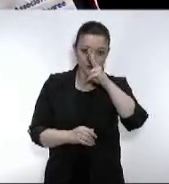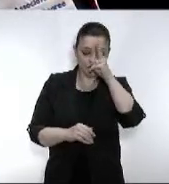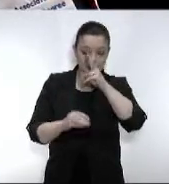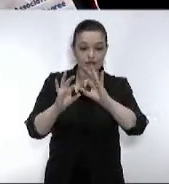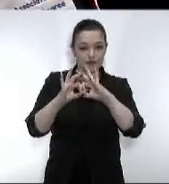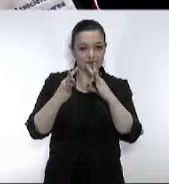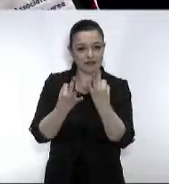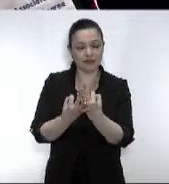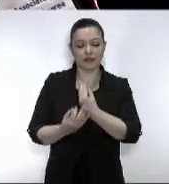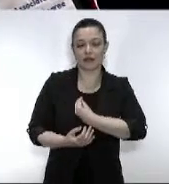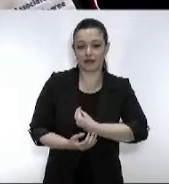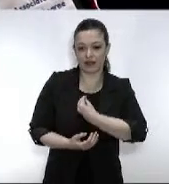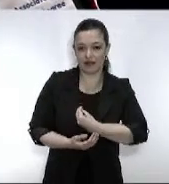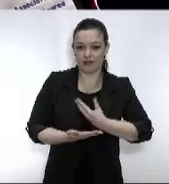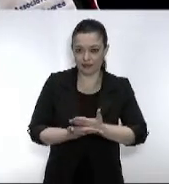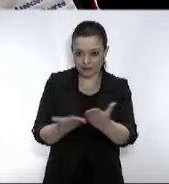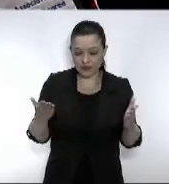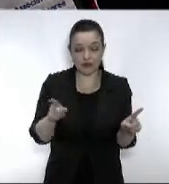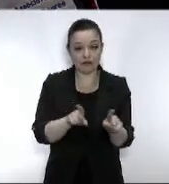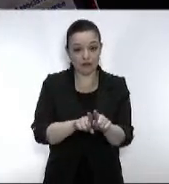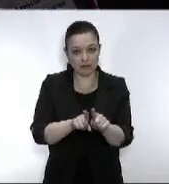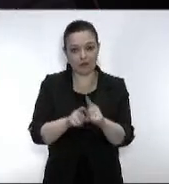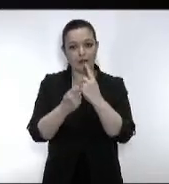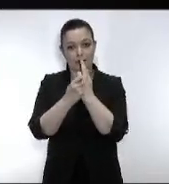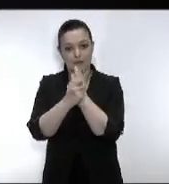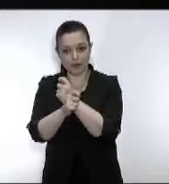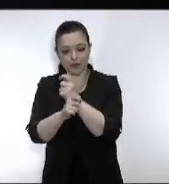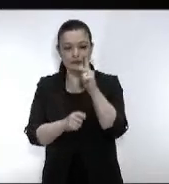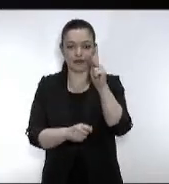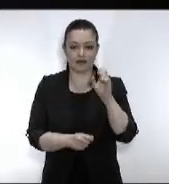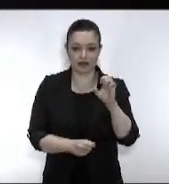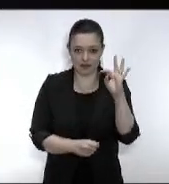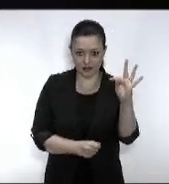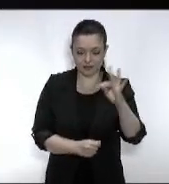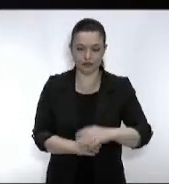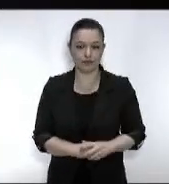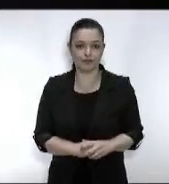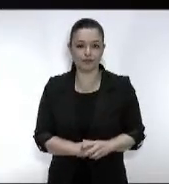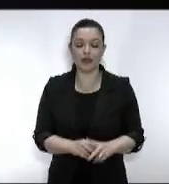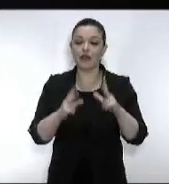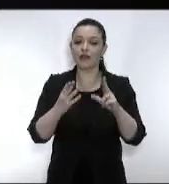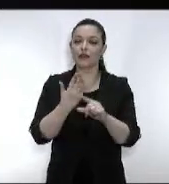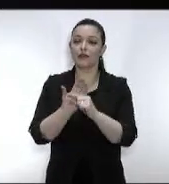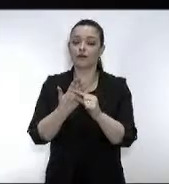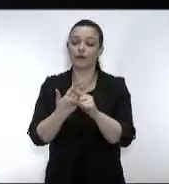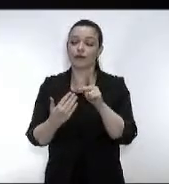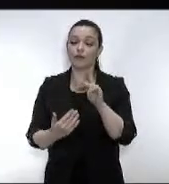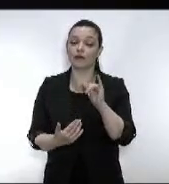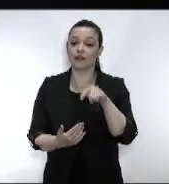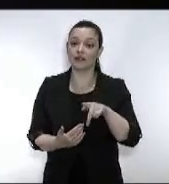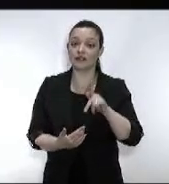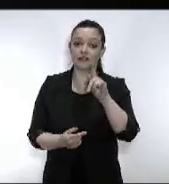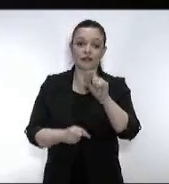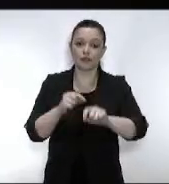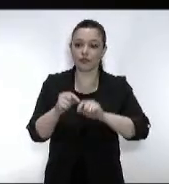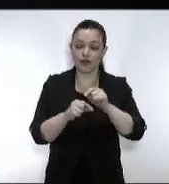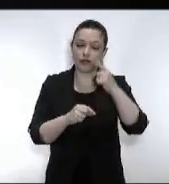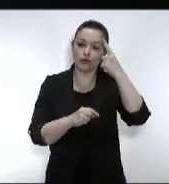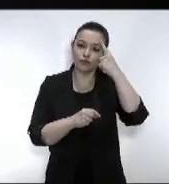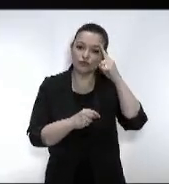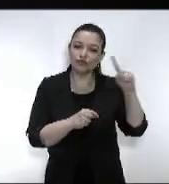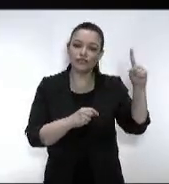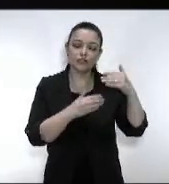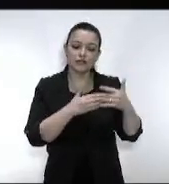remote activities, will go down in history of your lives, of your families, and of these two universities. As Amir Kling